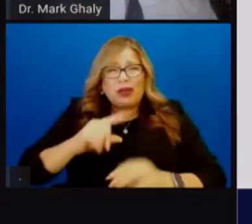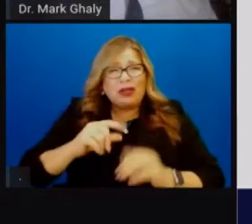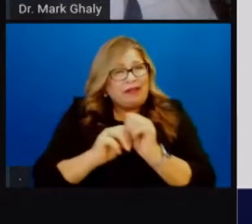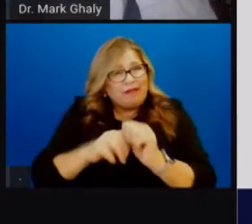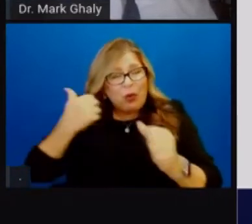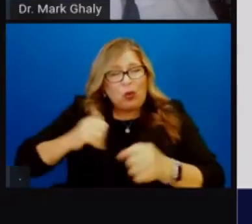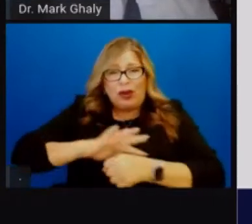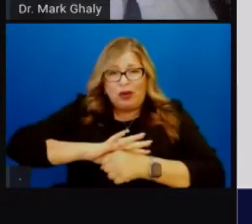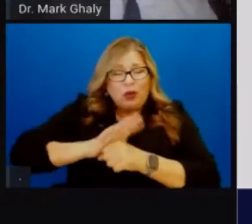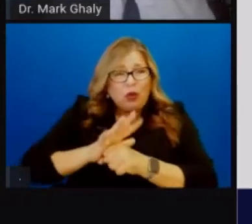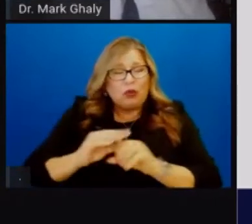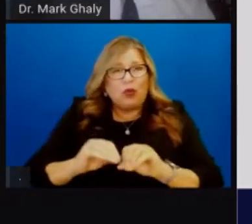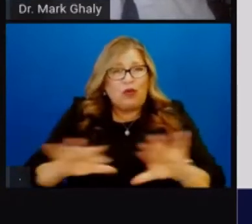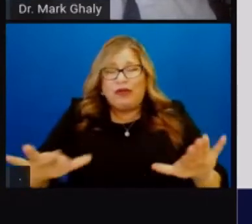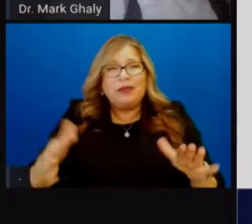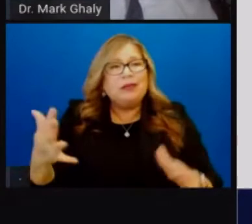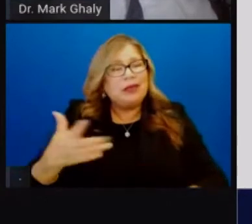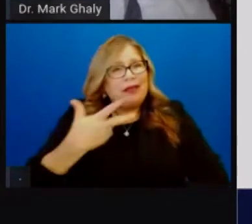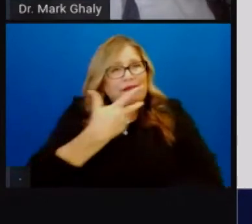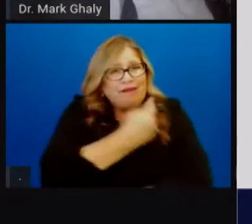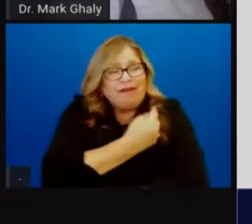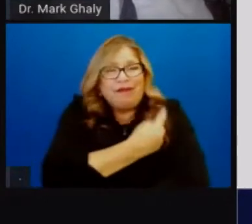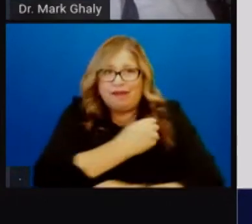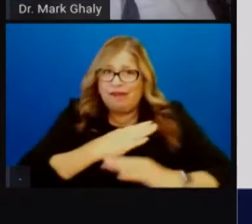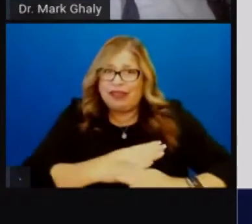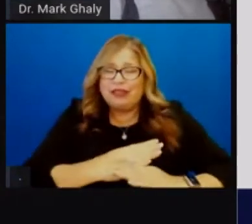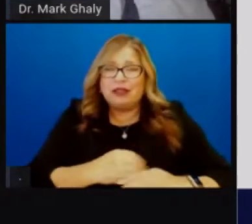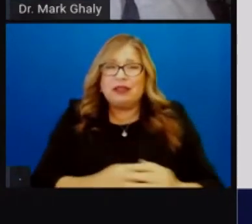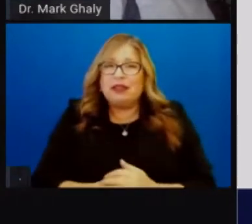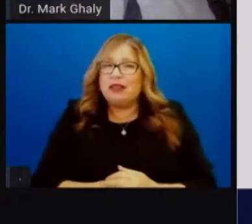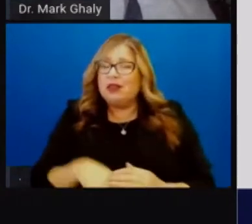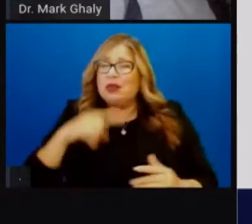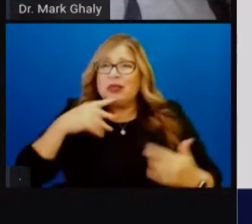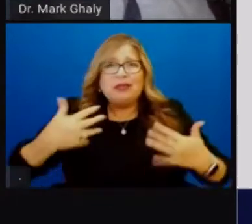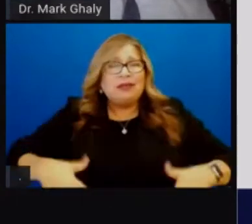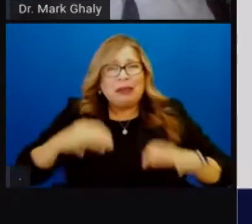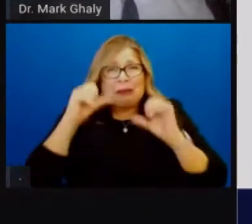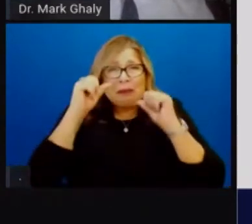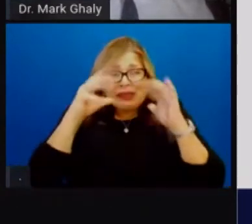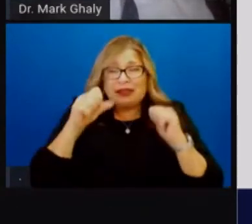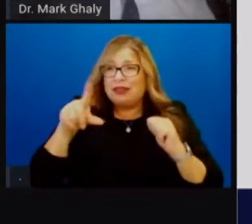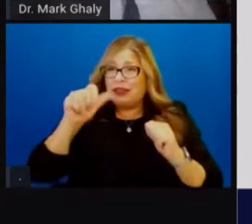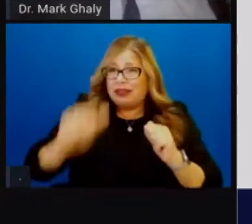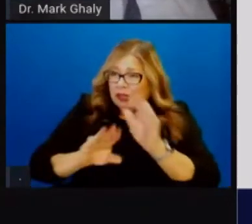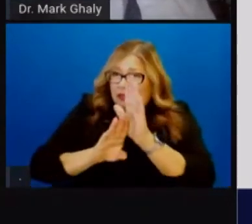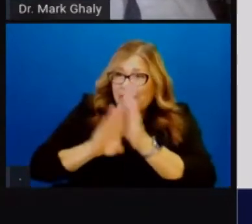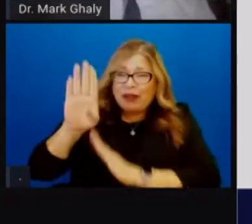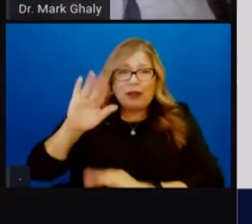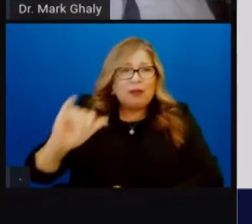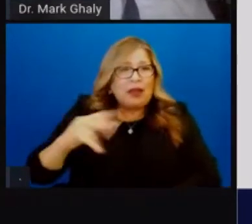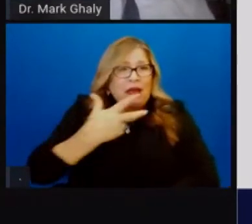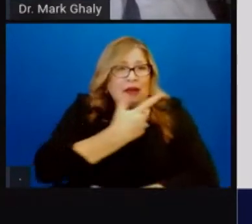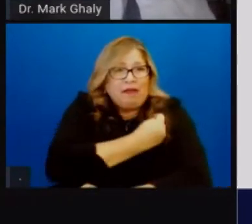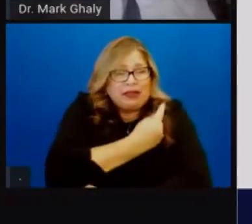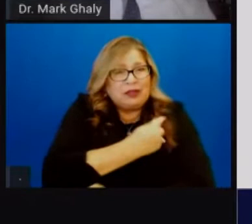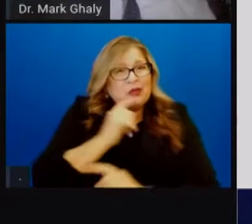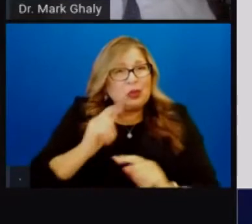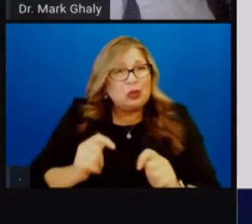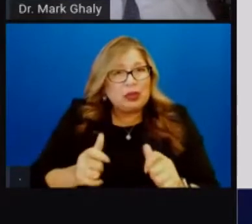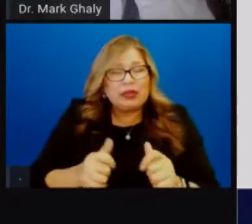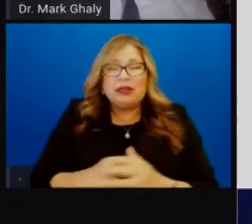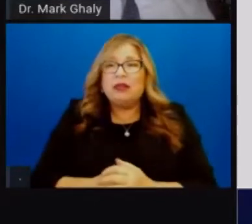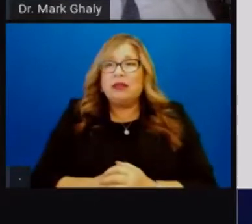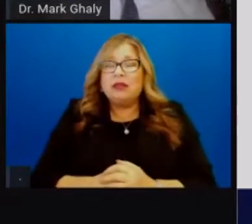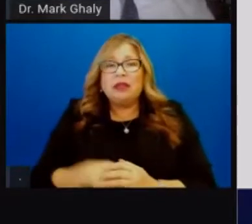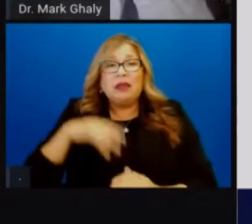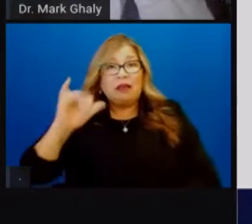a miracle that they've been able to be developed so quickly that they came to the aid